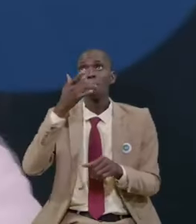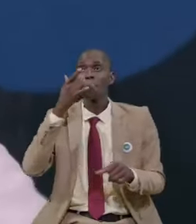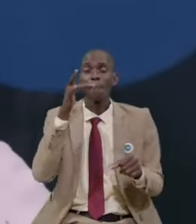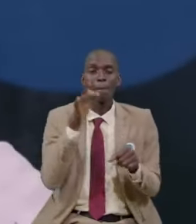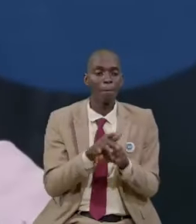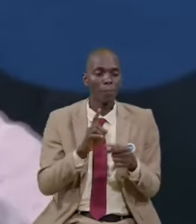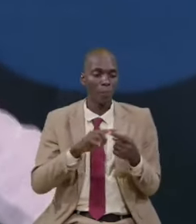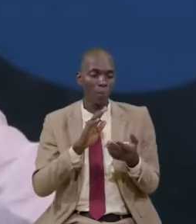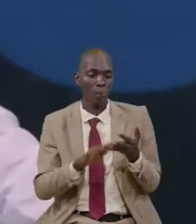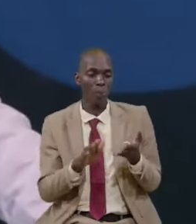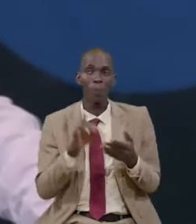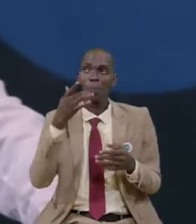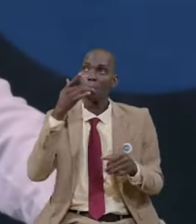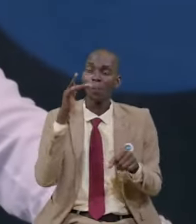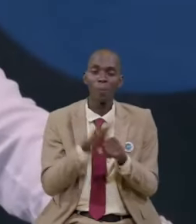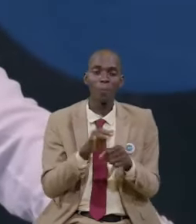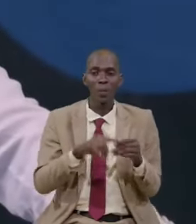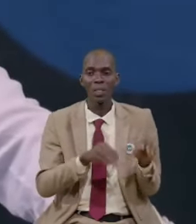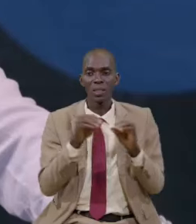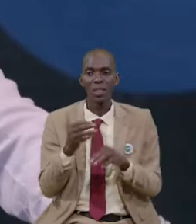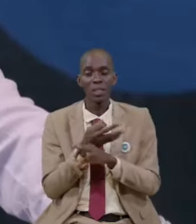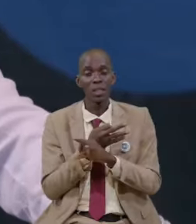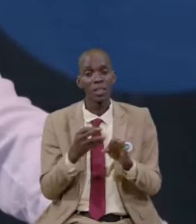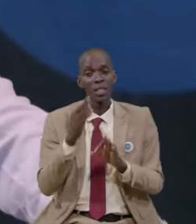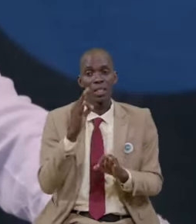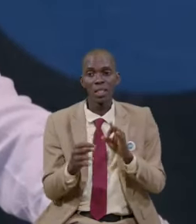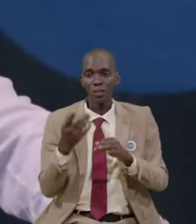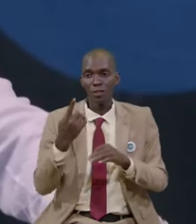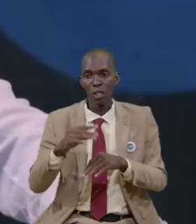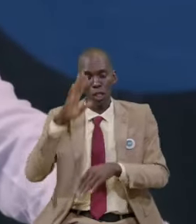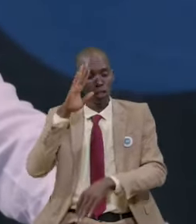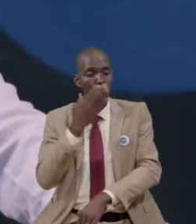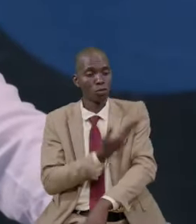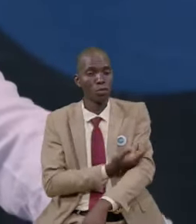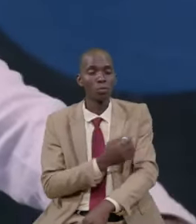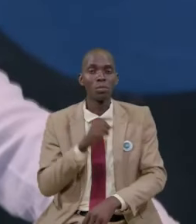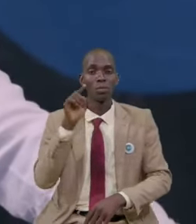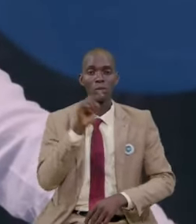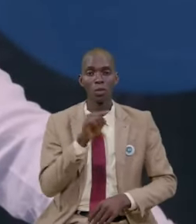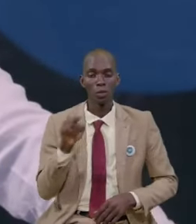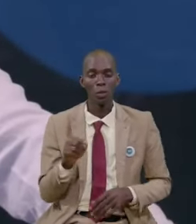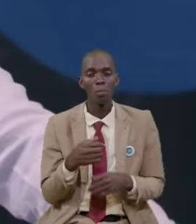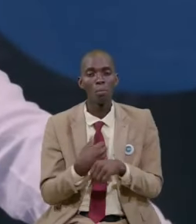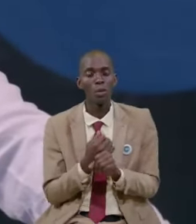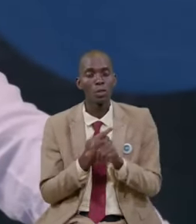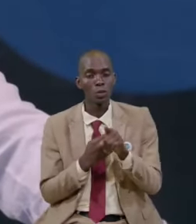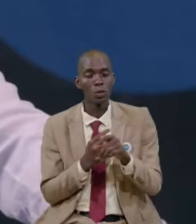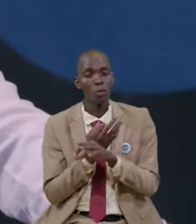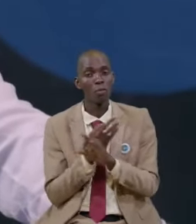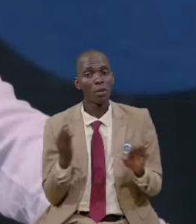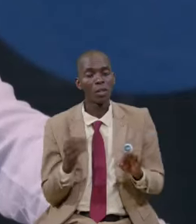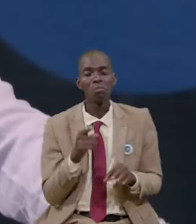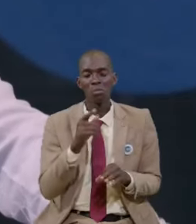Son, therefore, shall make you free, ye shall be free indeed.